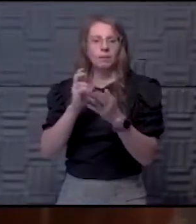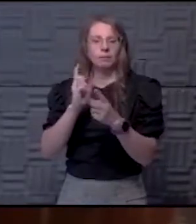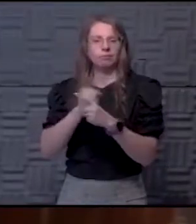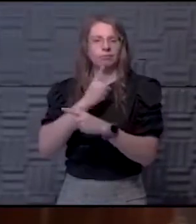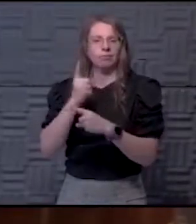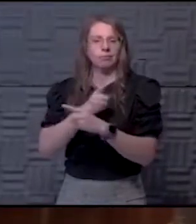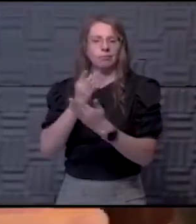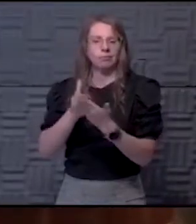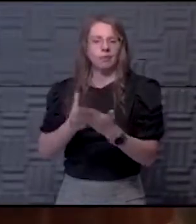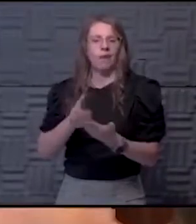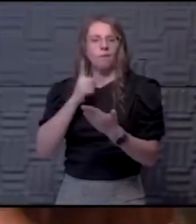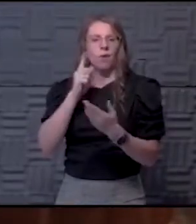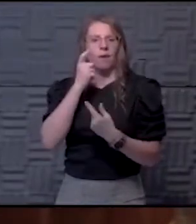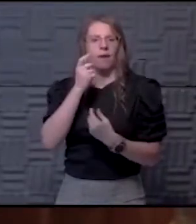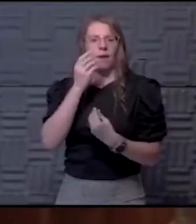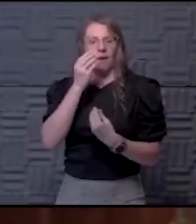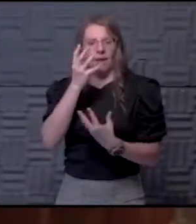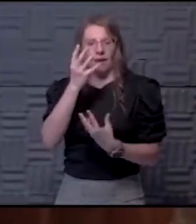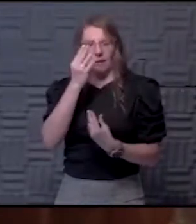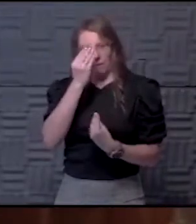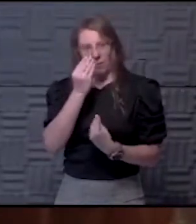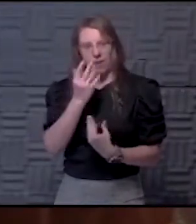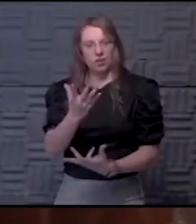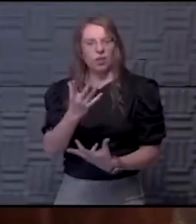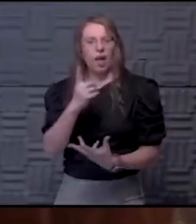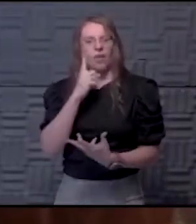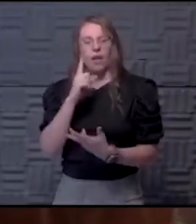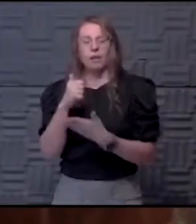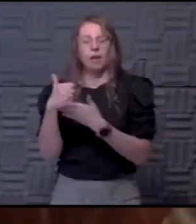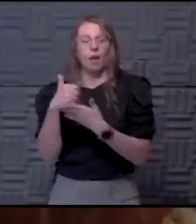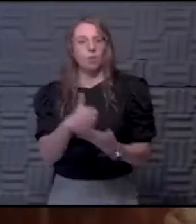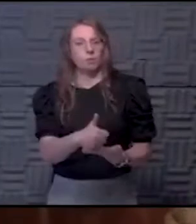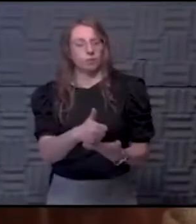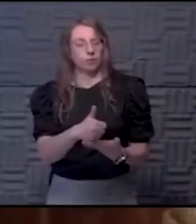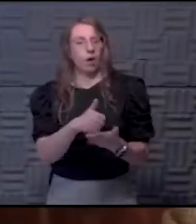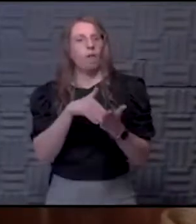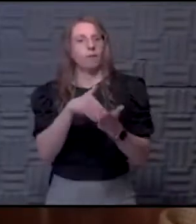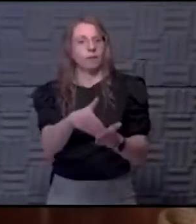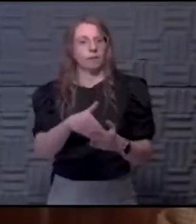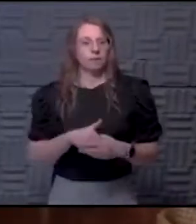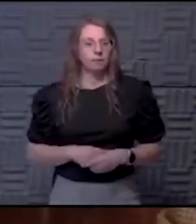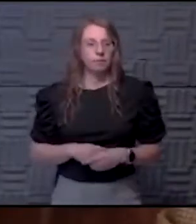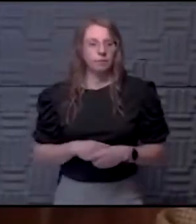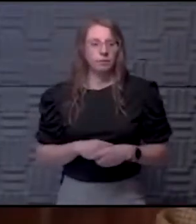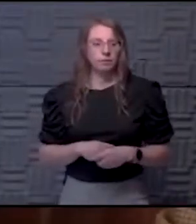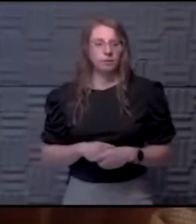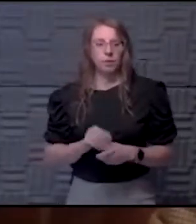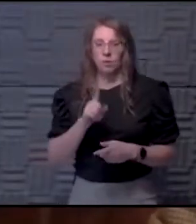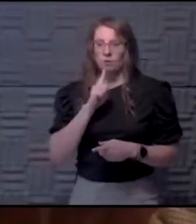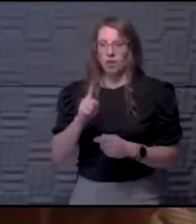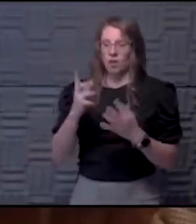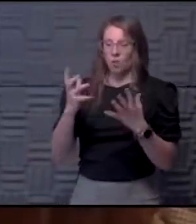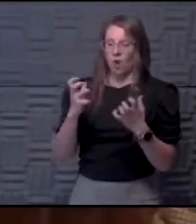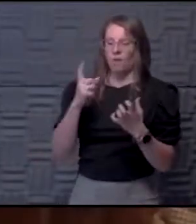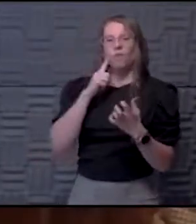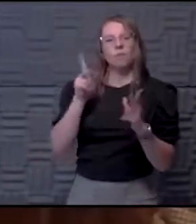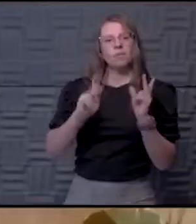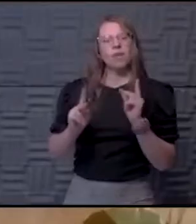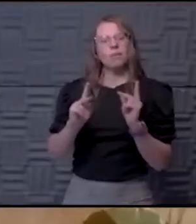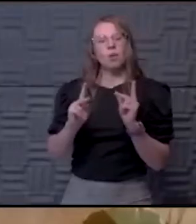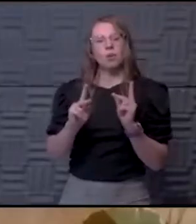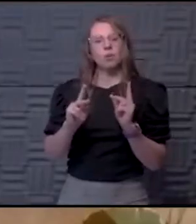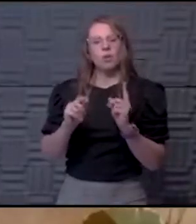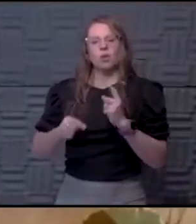of information. I found that very, very helpful many times. What we really want is for people to go back